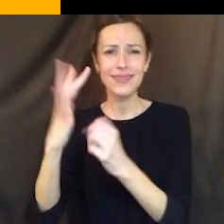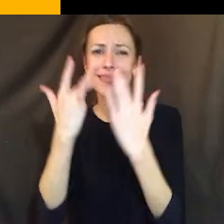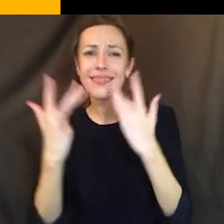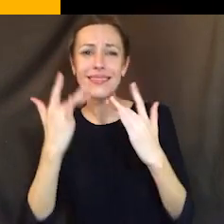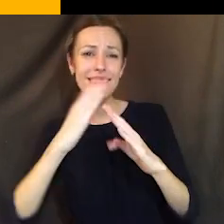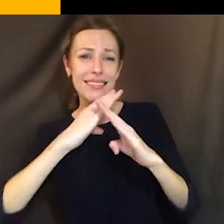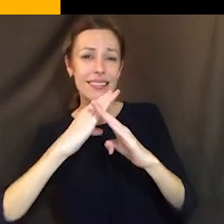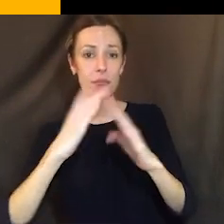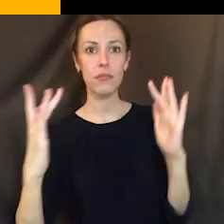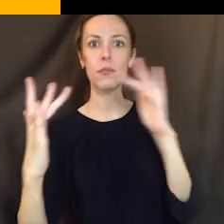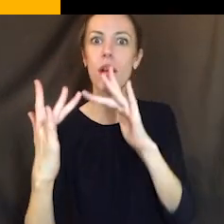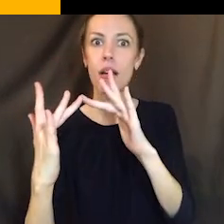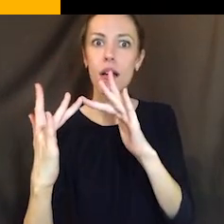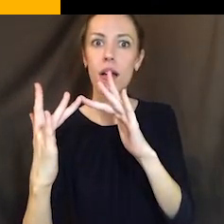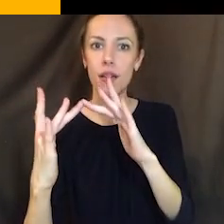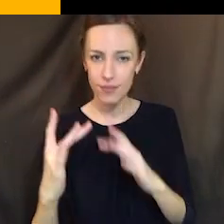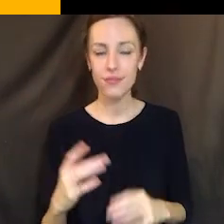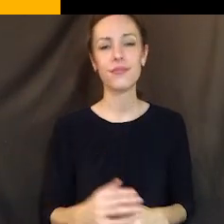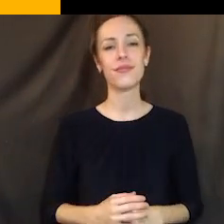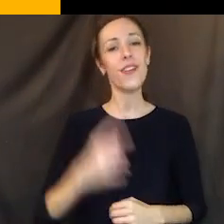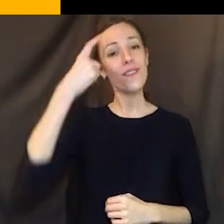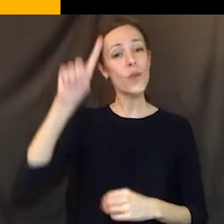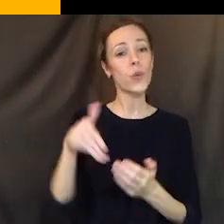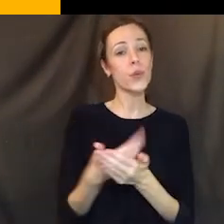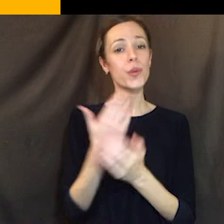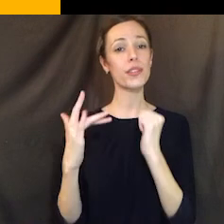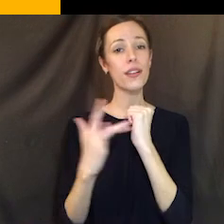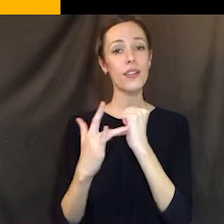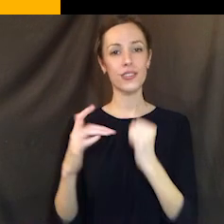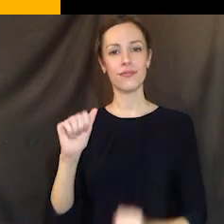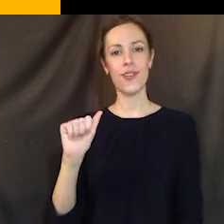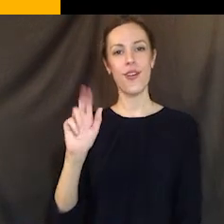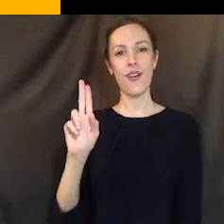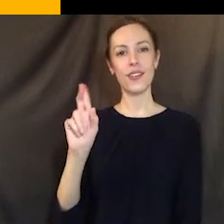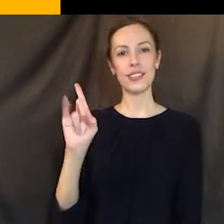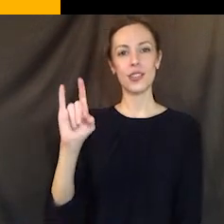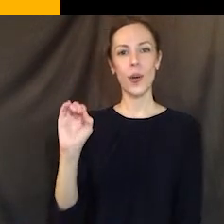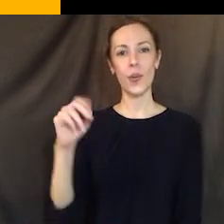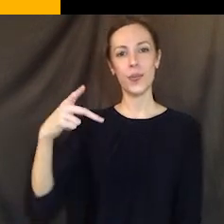easy-to-use structured audiobook that can be navigated by illiterate users.